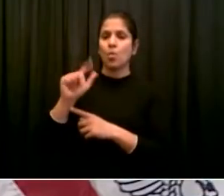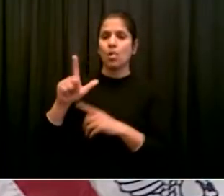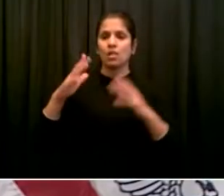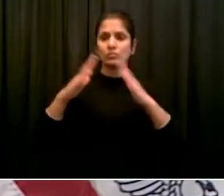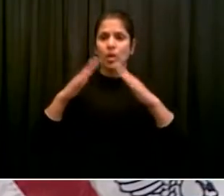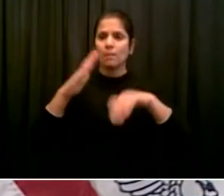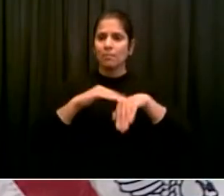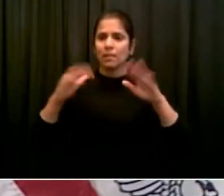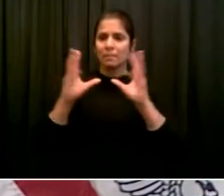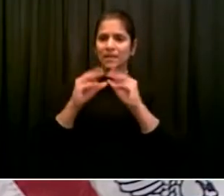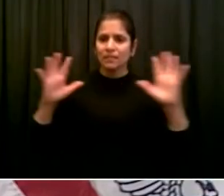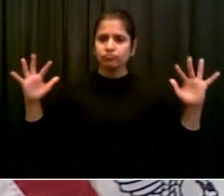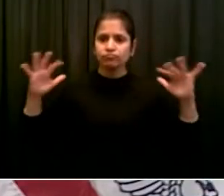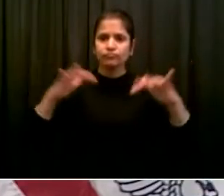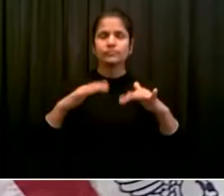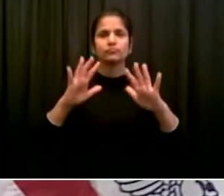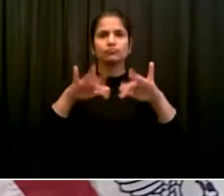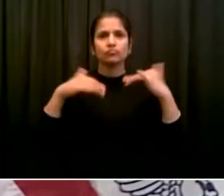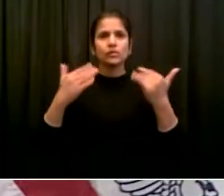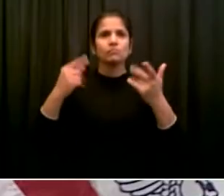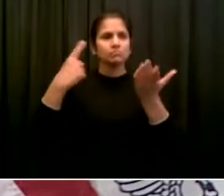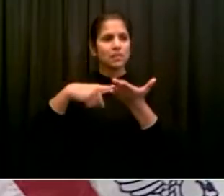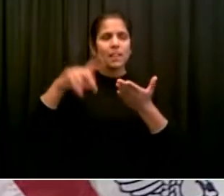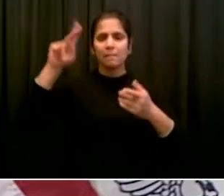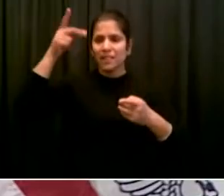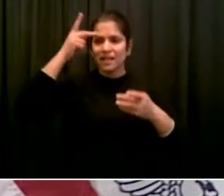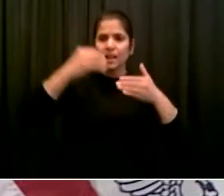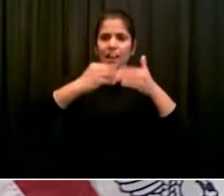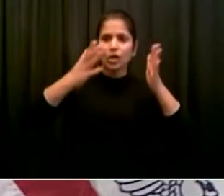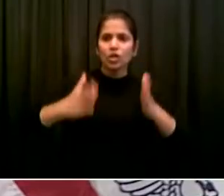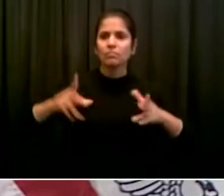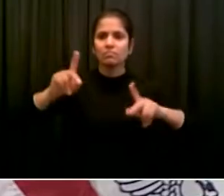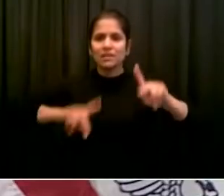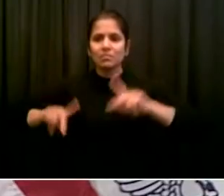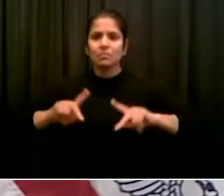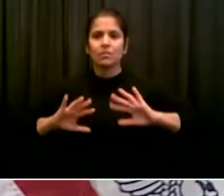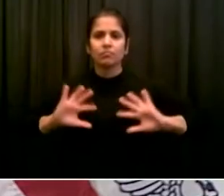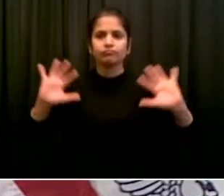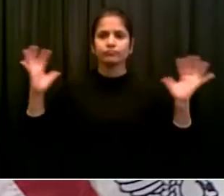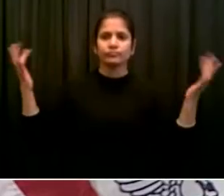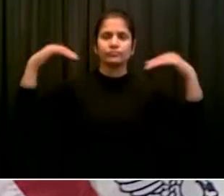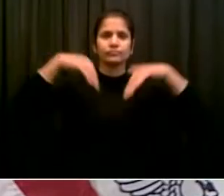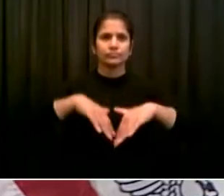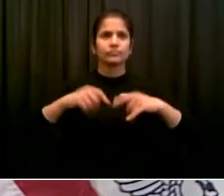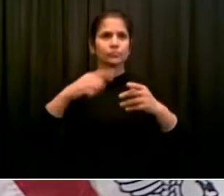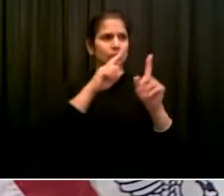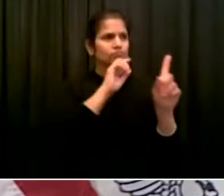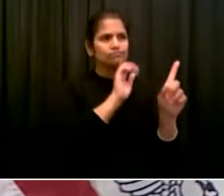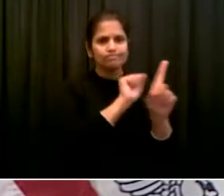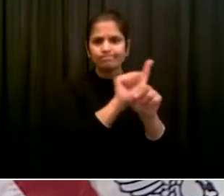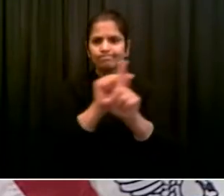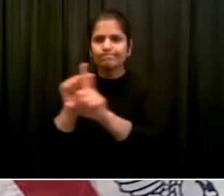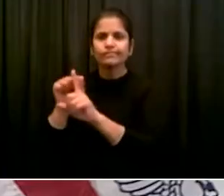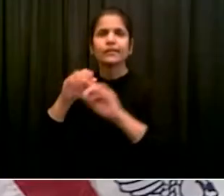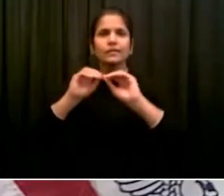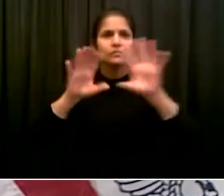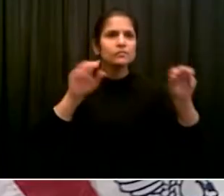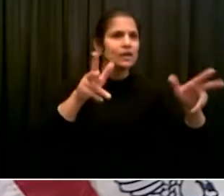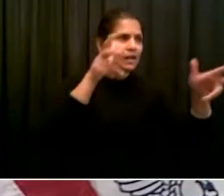as well. We've now knocked on thousands of doors thus far. We've passed out hundreds of thousands